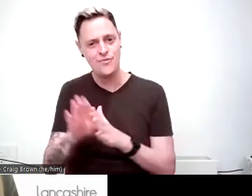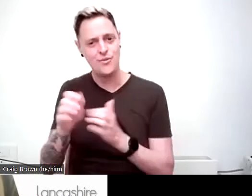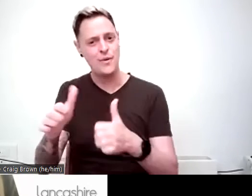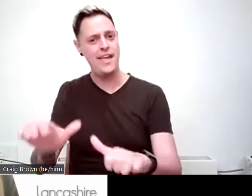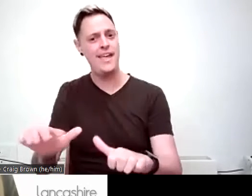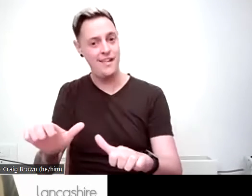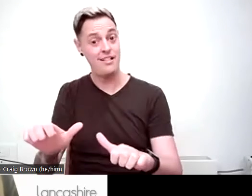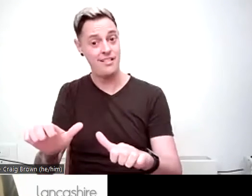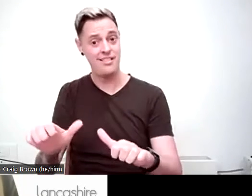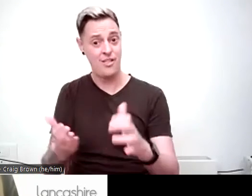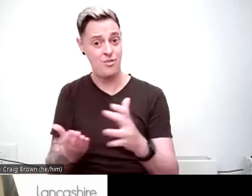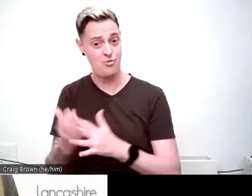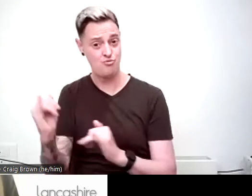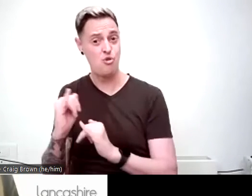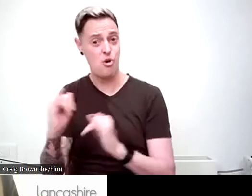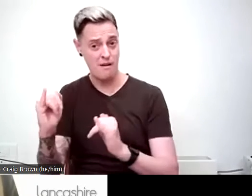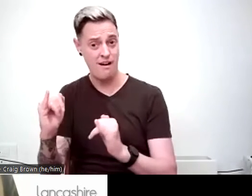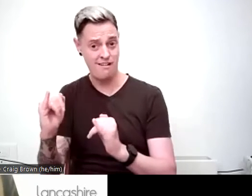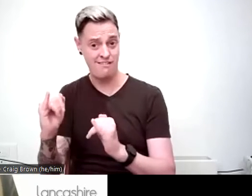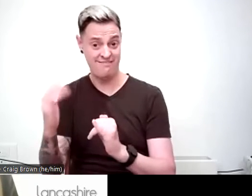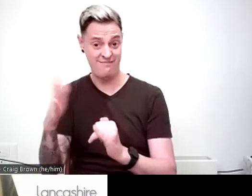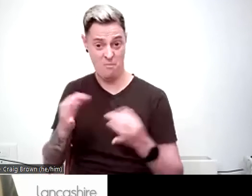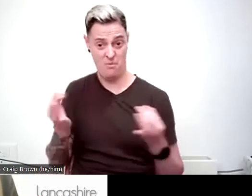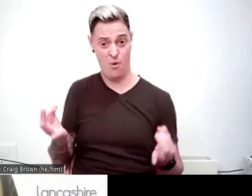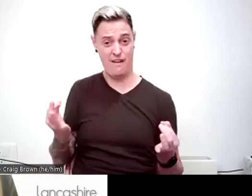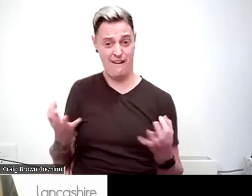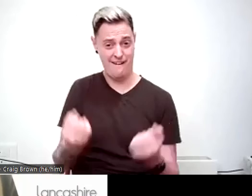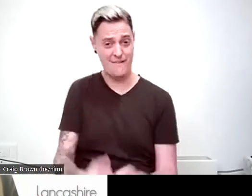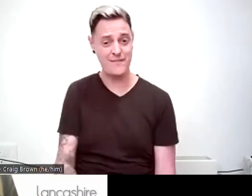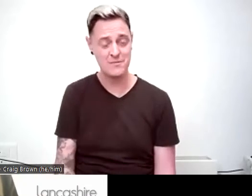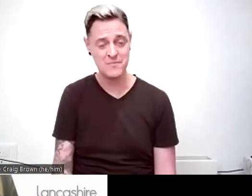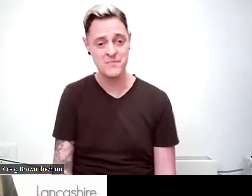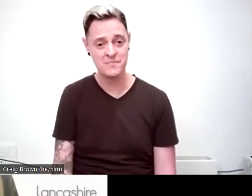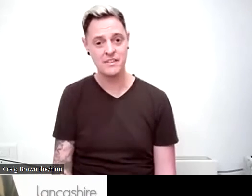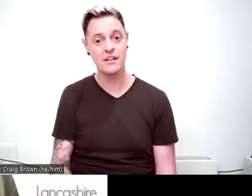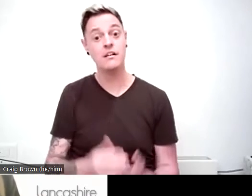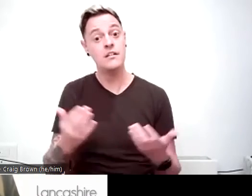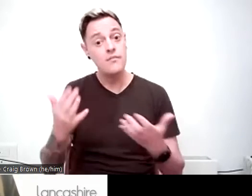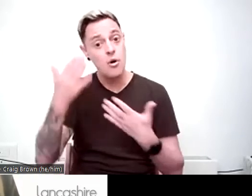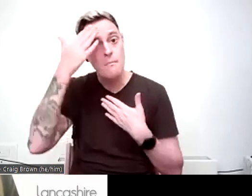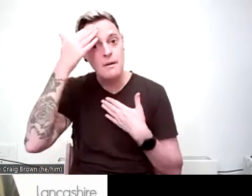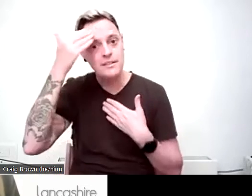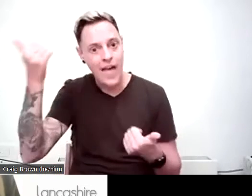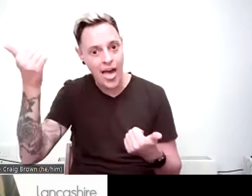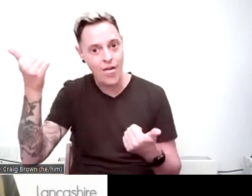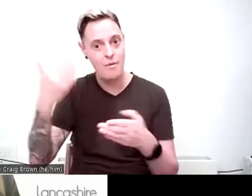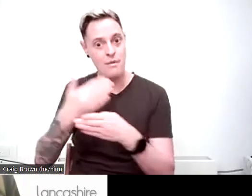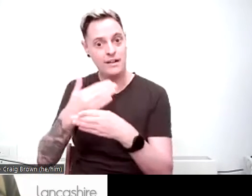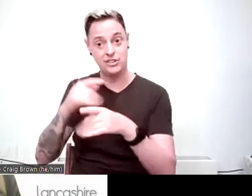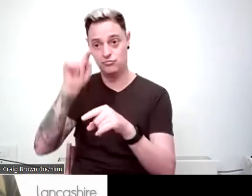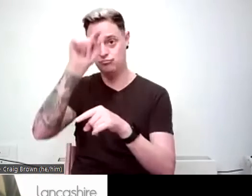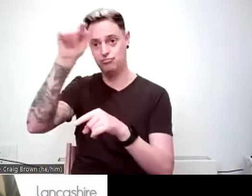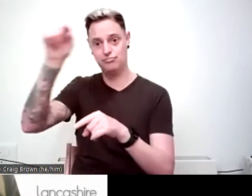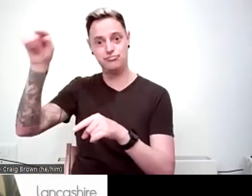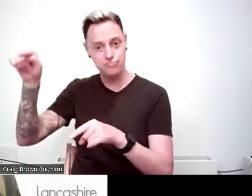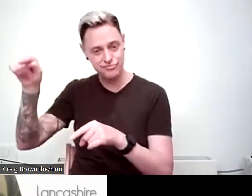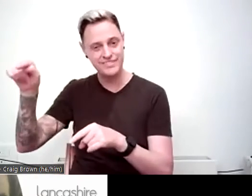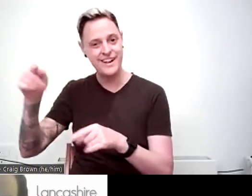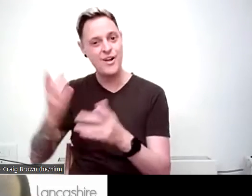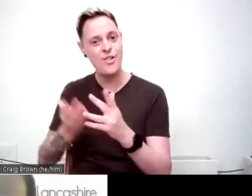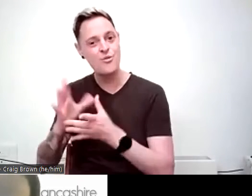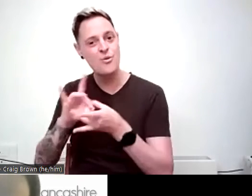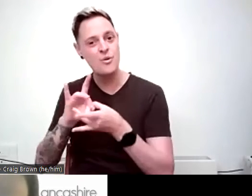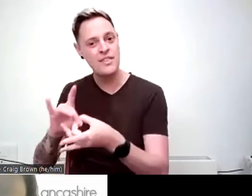through trauma. And there's a lot of practitioners, mental health practitioners, that are now using yoga in therapy sessions.